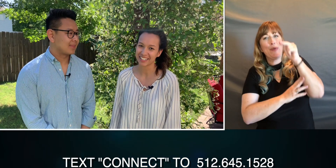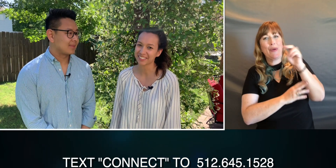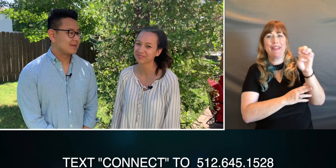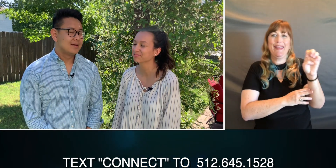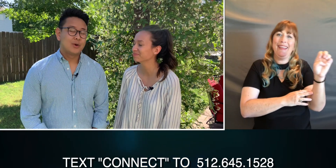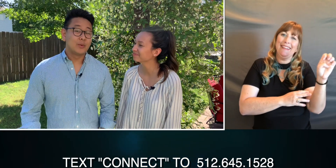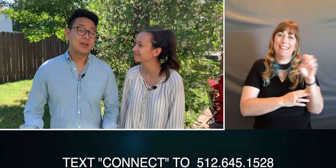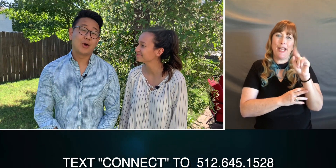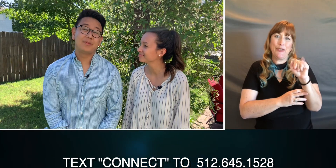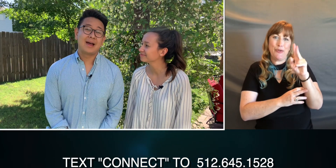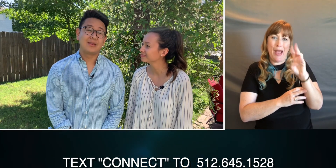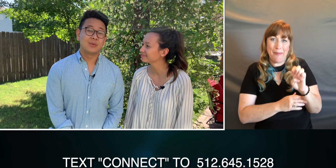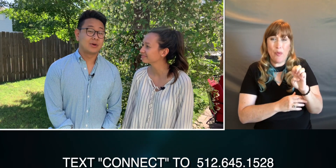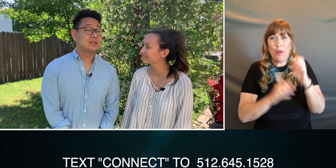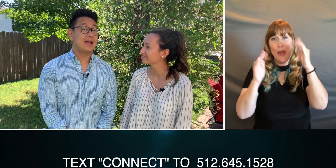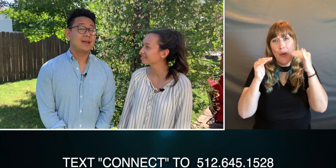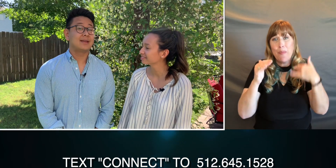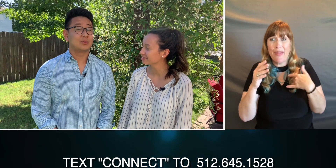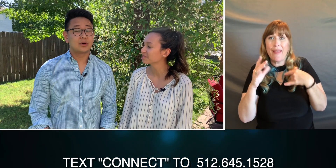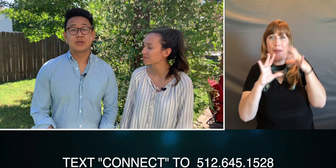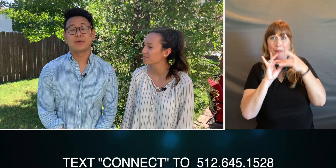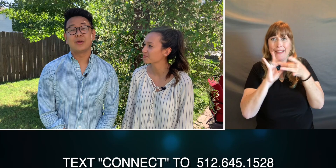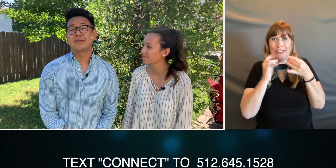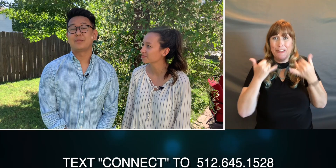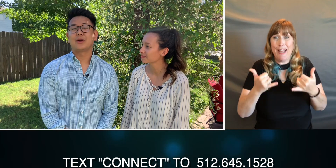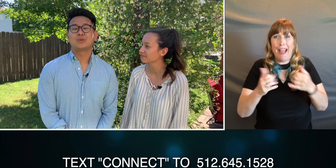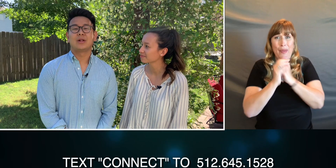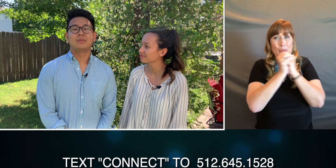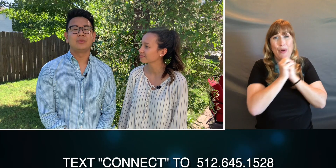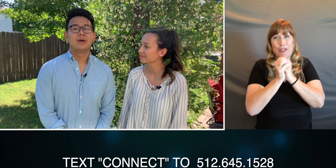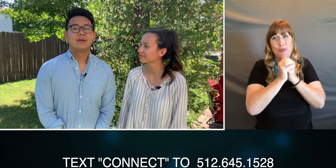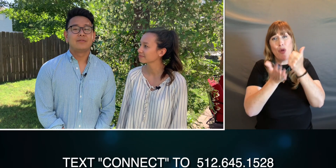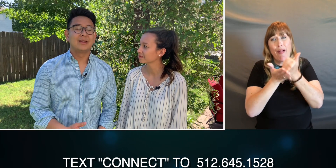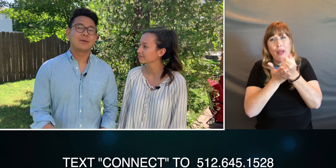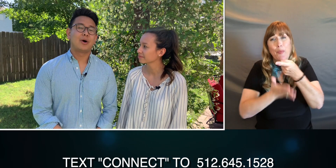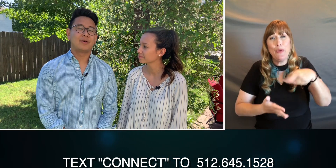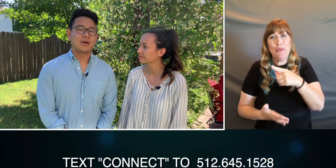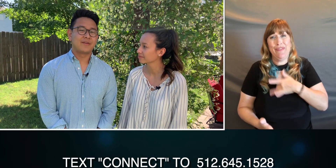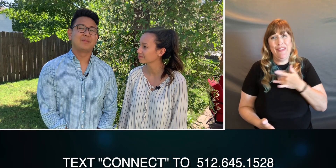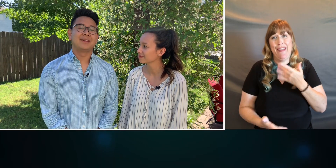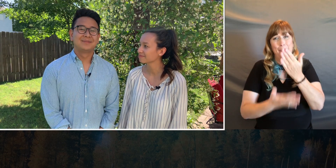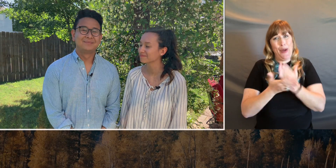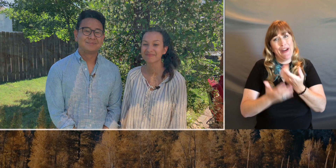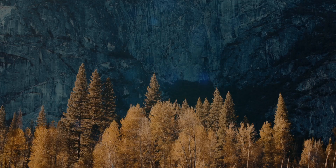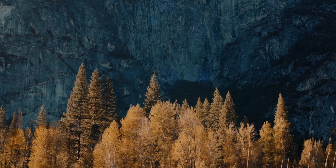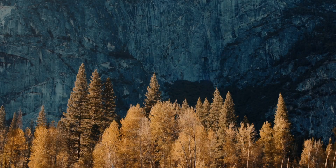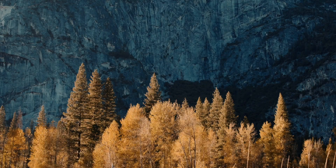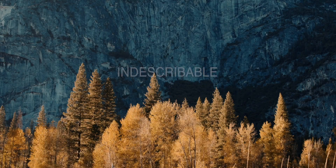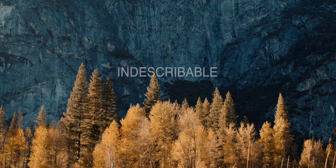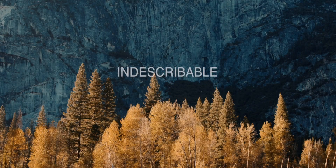and Eastside. We really hope that the word today, that the worship and all the different parts will help you feel like a part of our family.